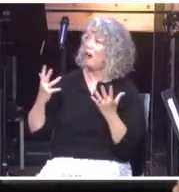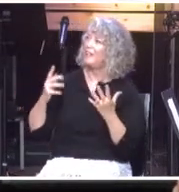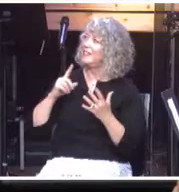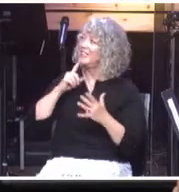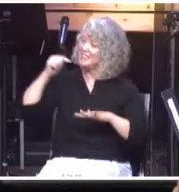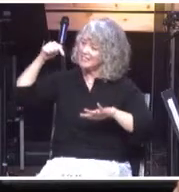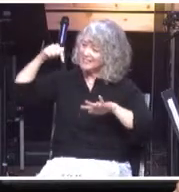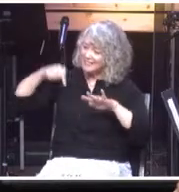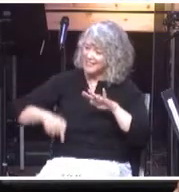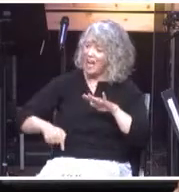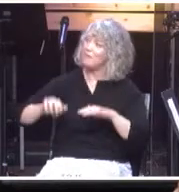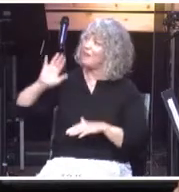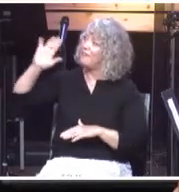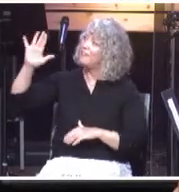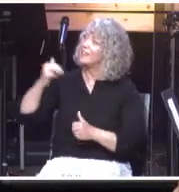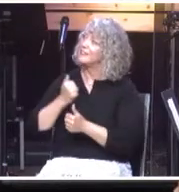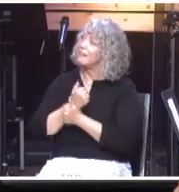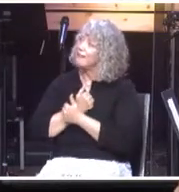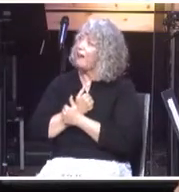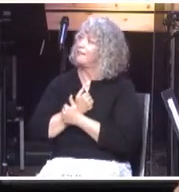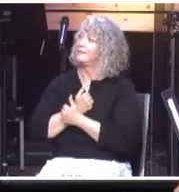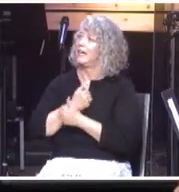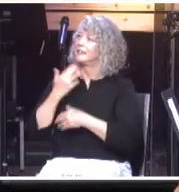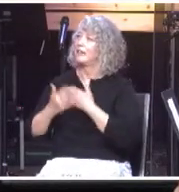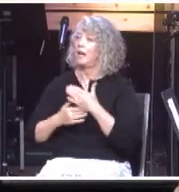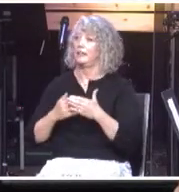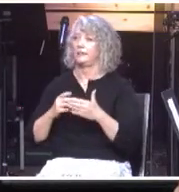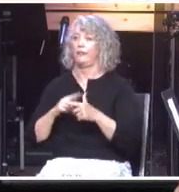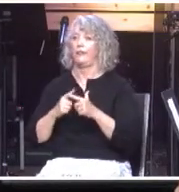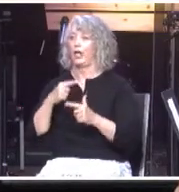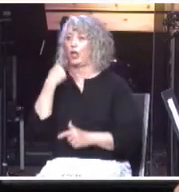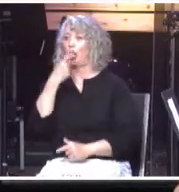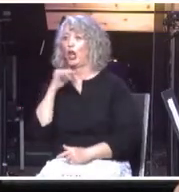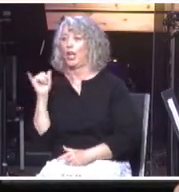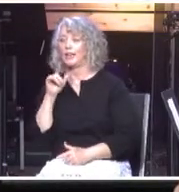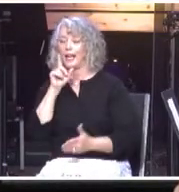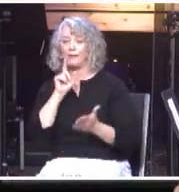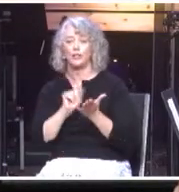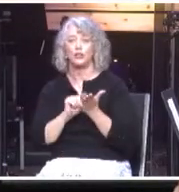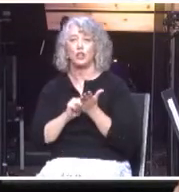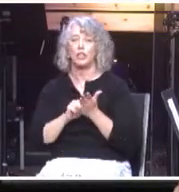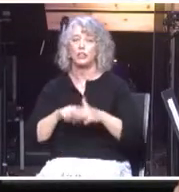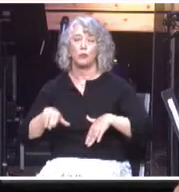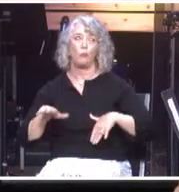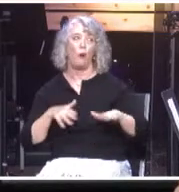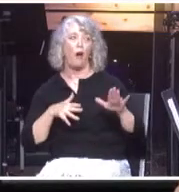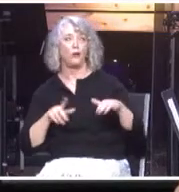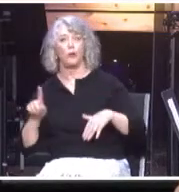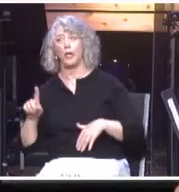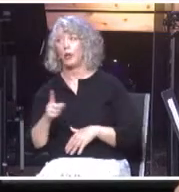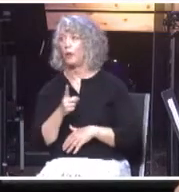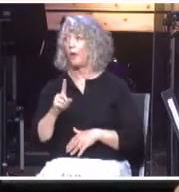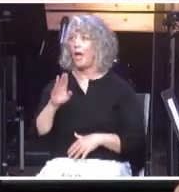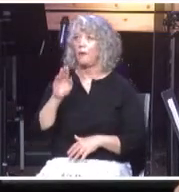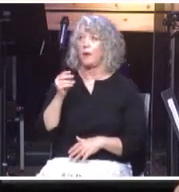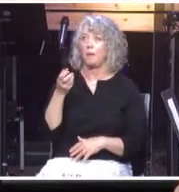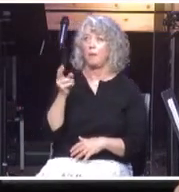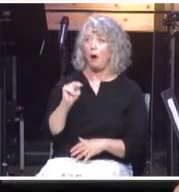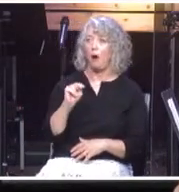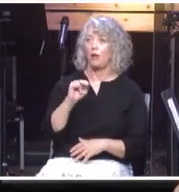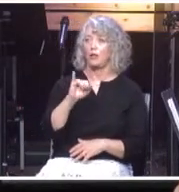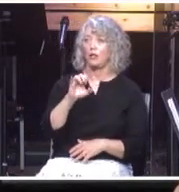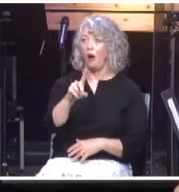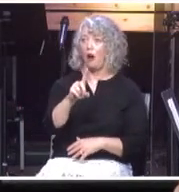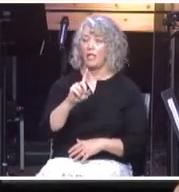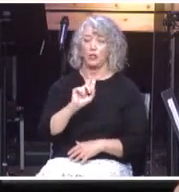to wander all over the barnyard, naively, unnecessarily, which will take us to places that we